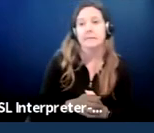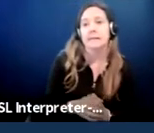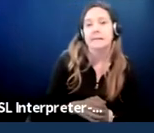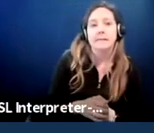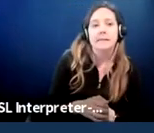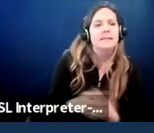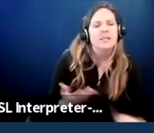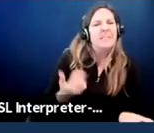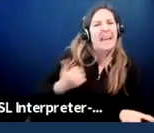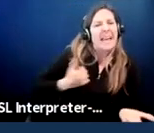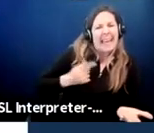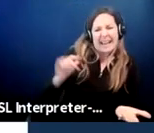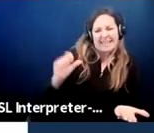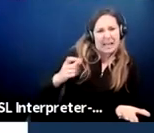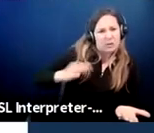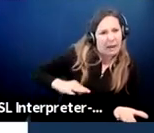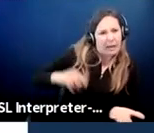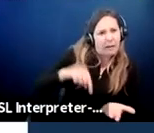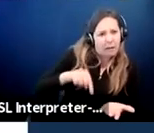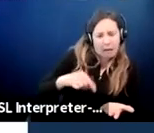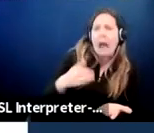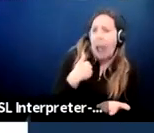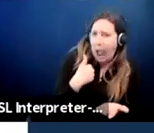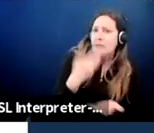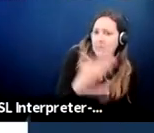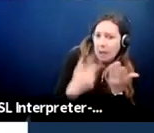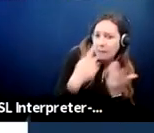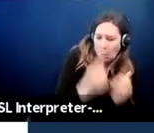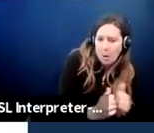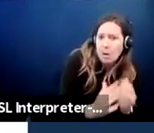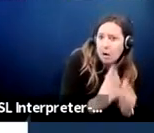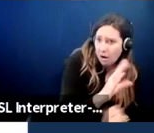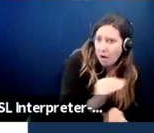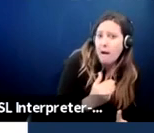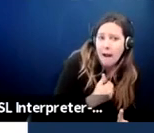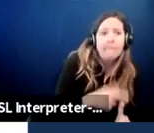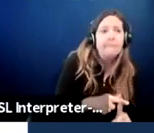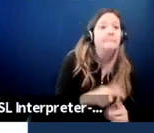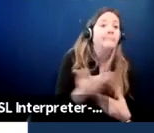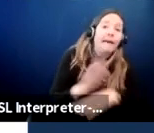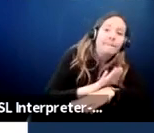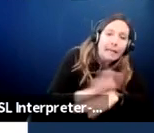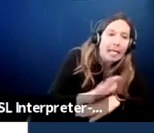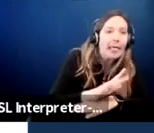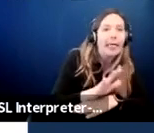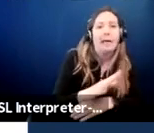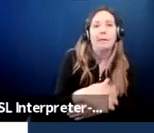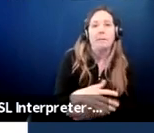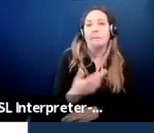that they can utilize. The first one is the film tax credit. So anyone that's involved in production, there's some